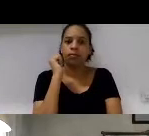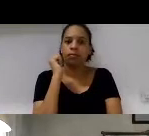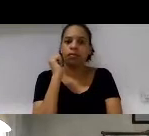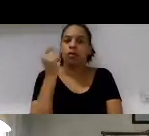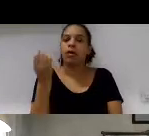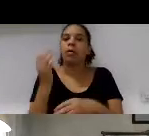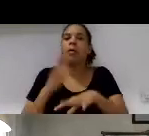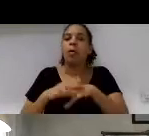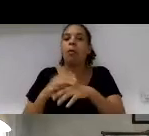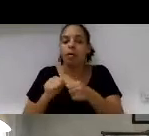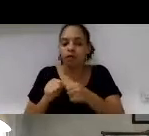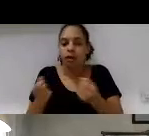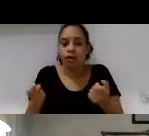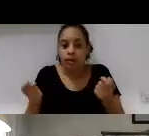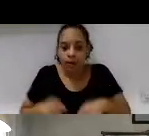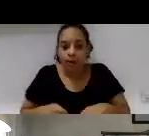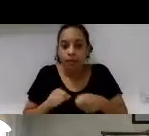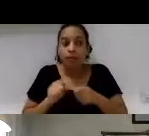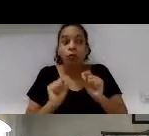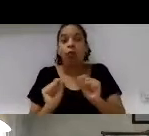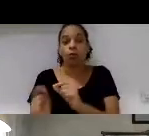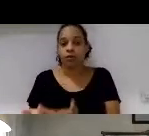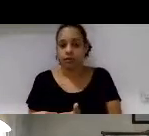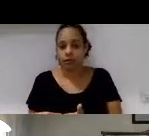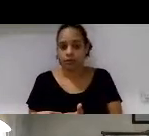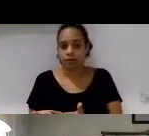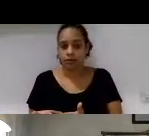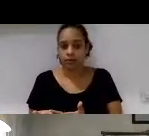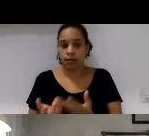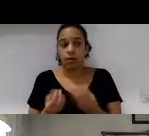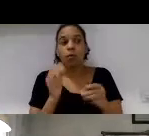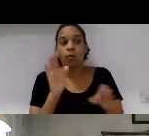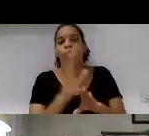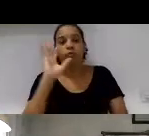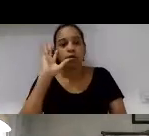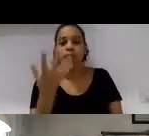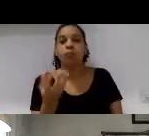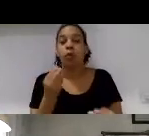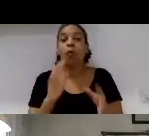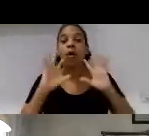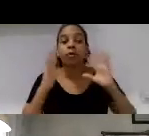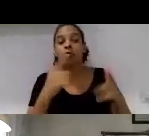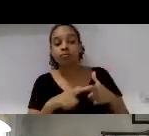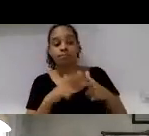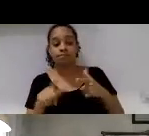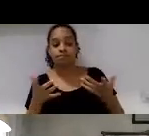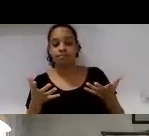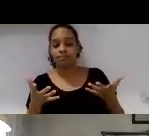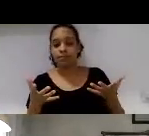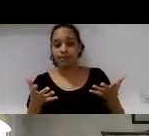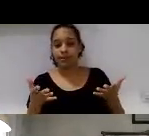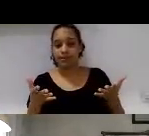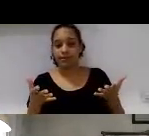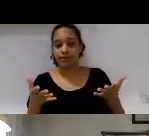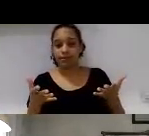Here's where we need to look to the past. You make a first guess. Maybe the problem is a charismatic